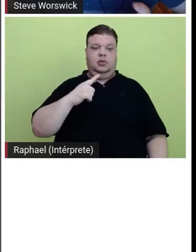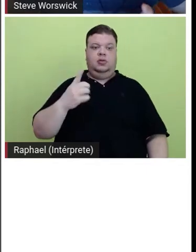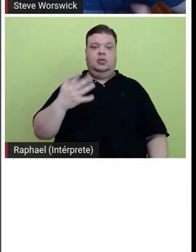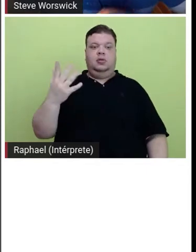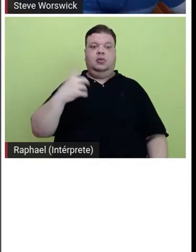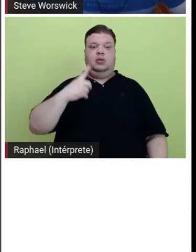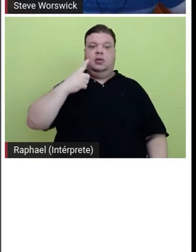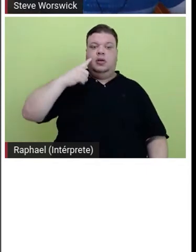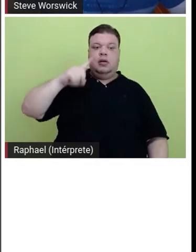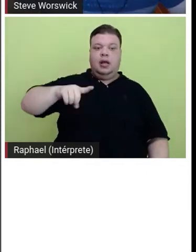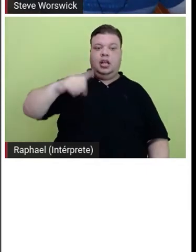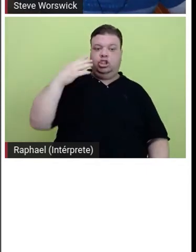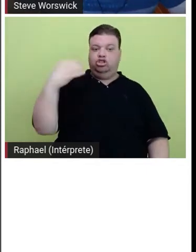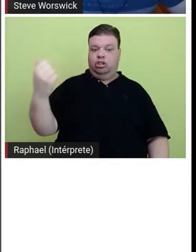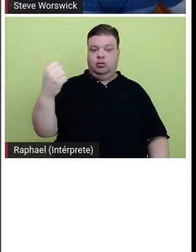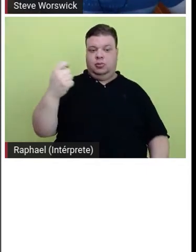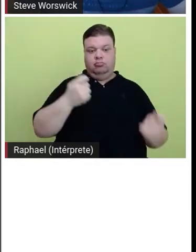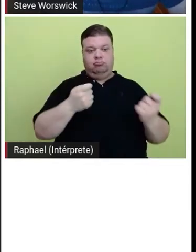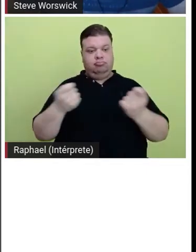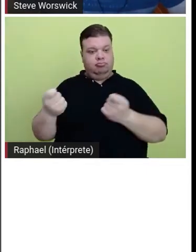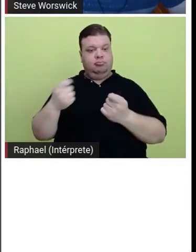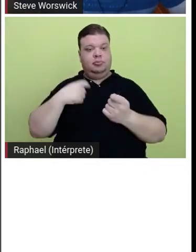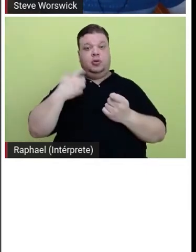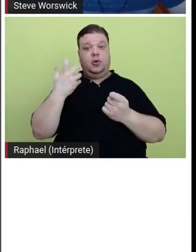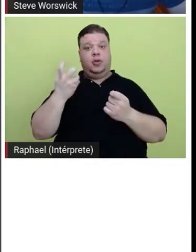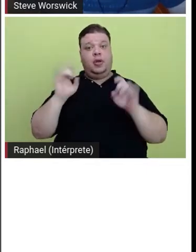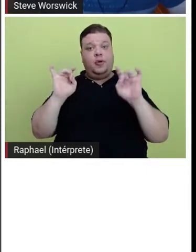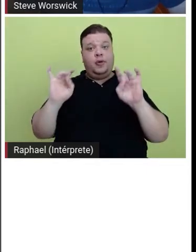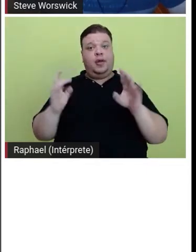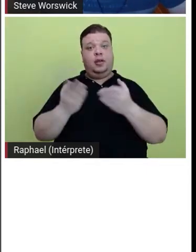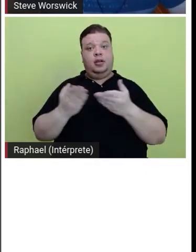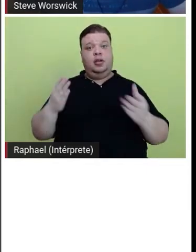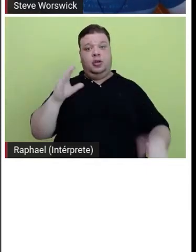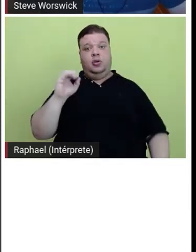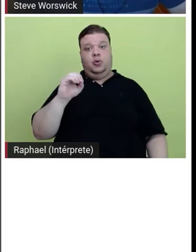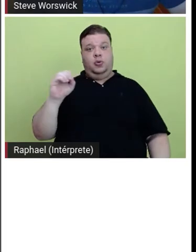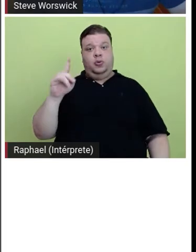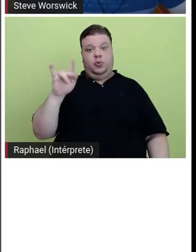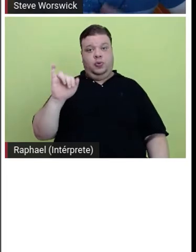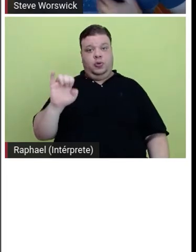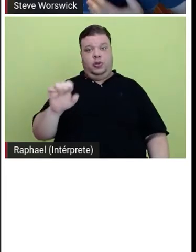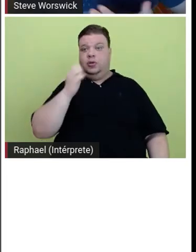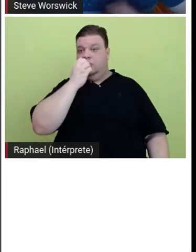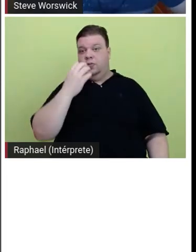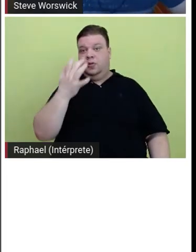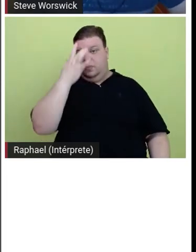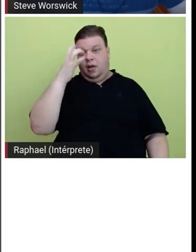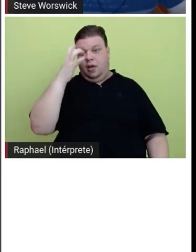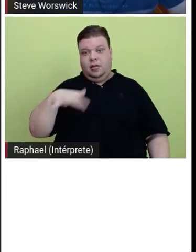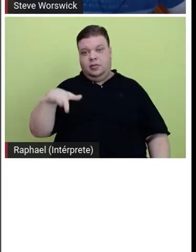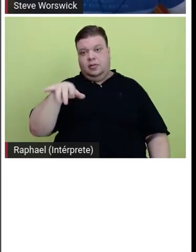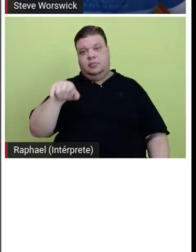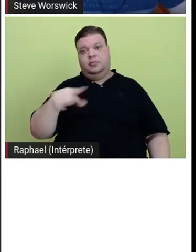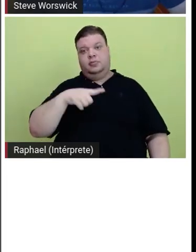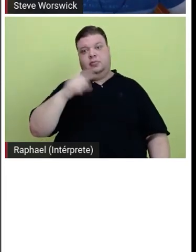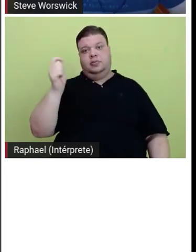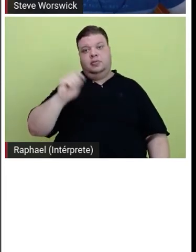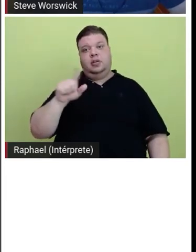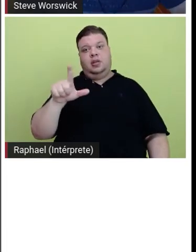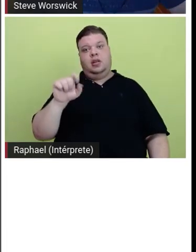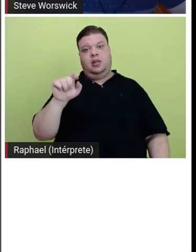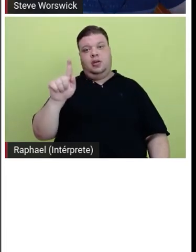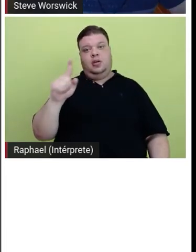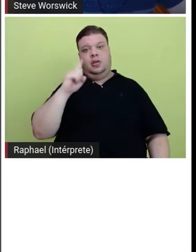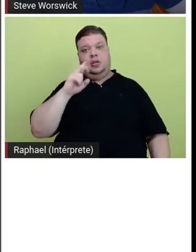I've got my latest changes in there, but as you can see there, there's 372,000 logs. There's no way I can possibly check through all of those.